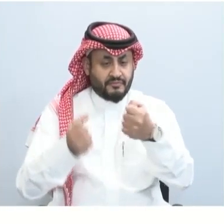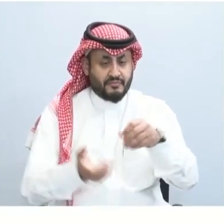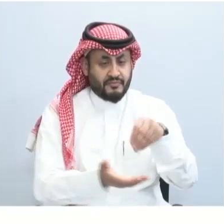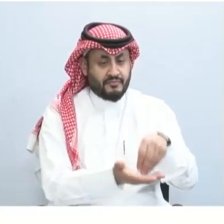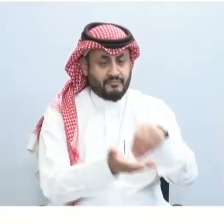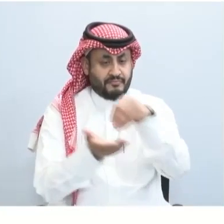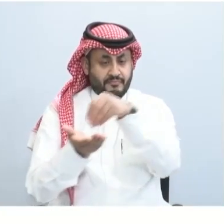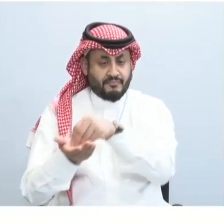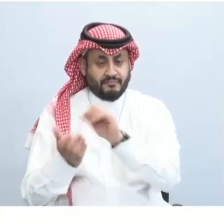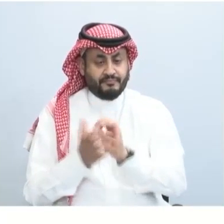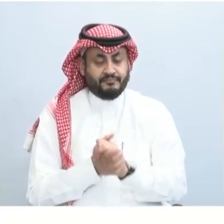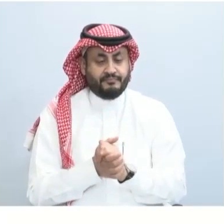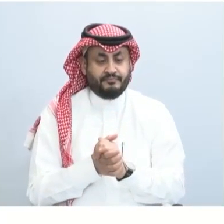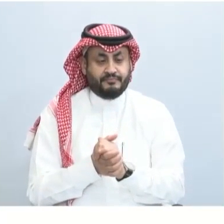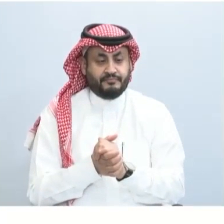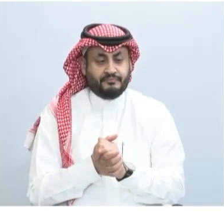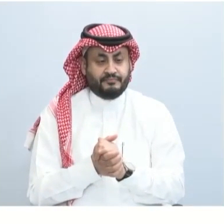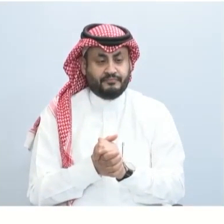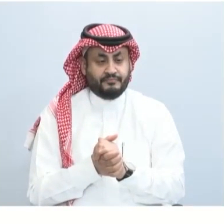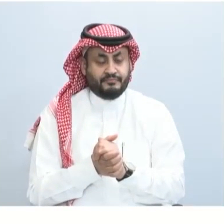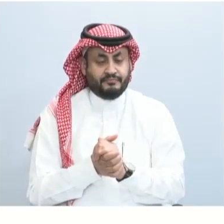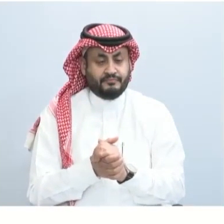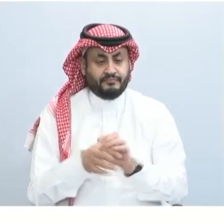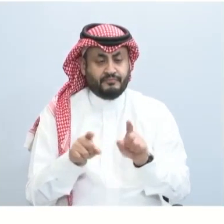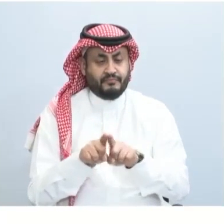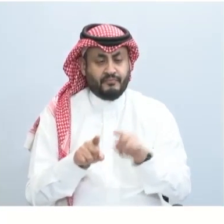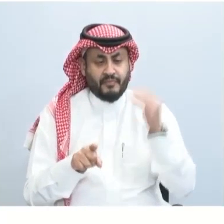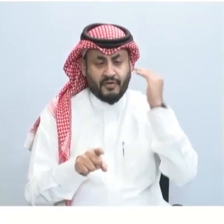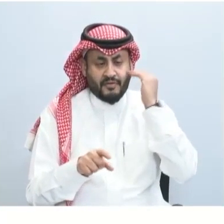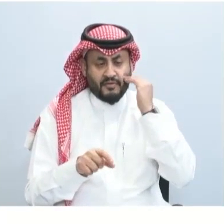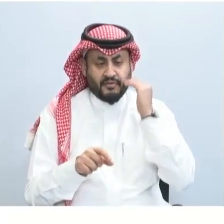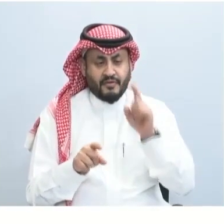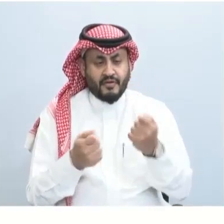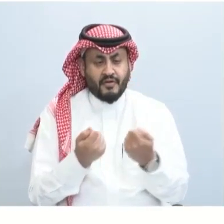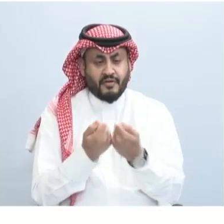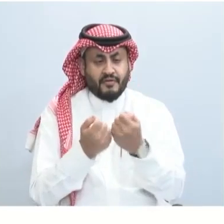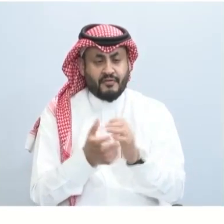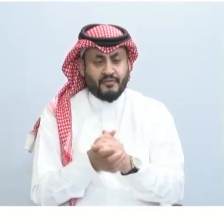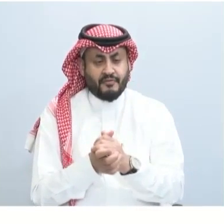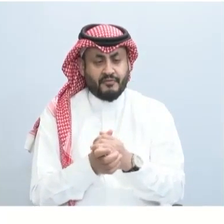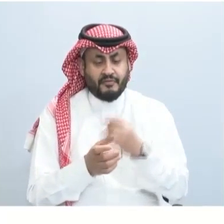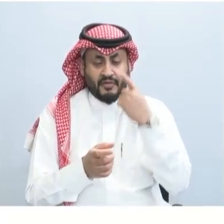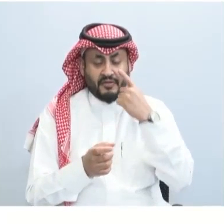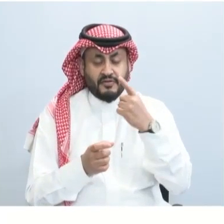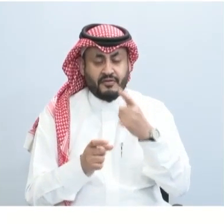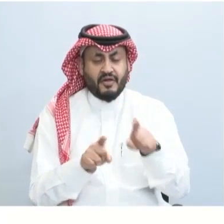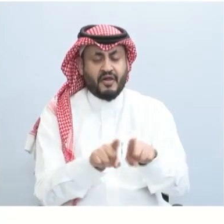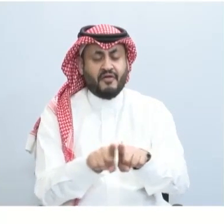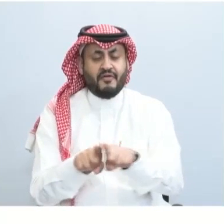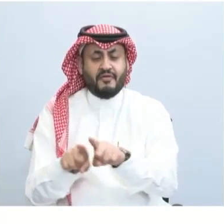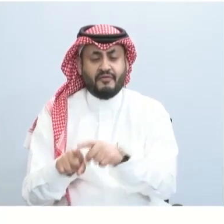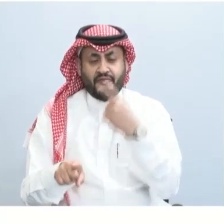drove us there. My sister and I saw some